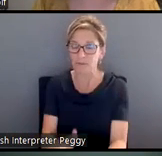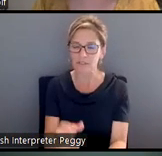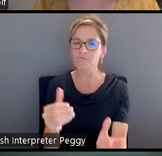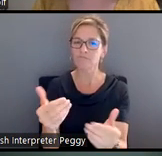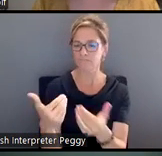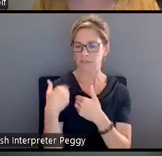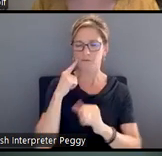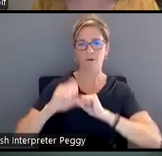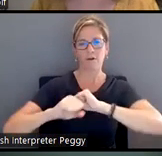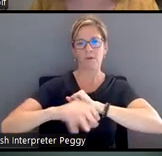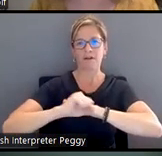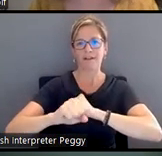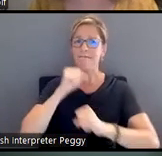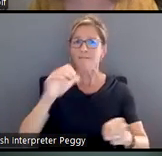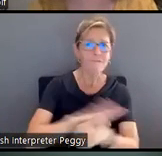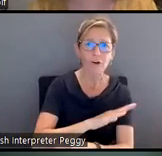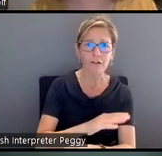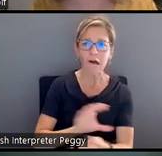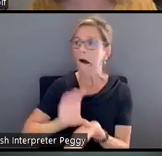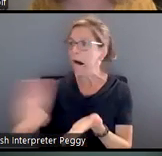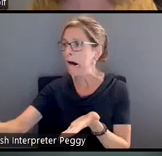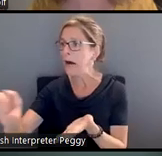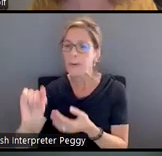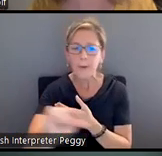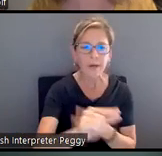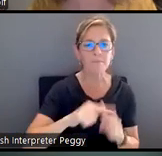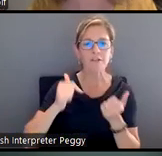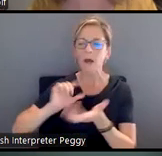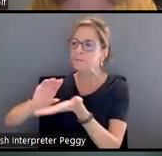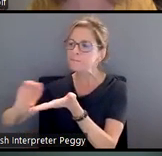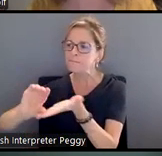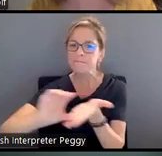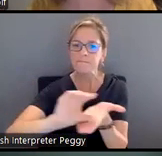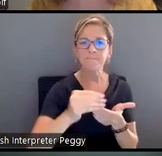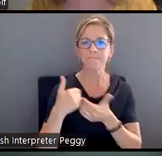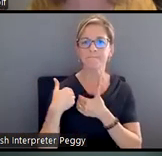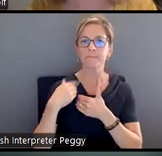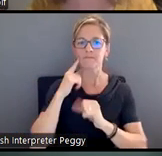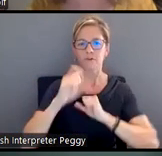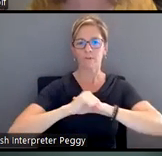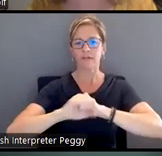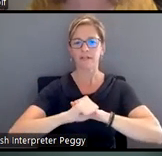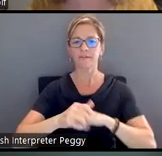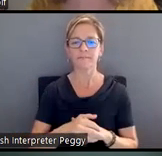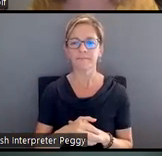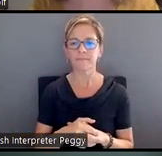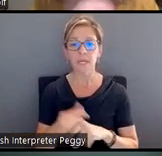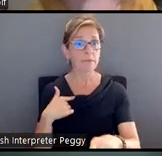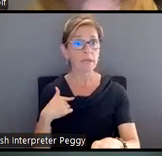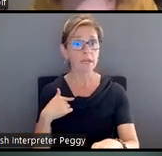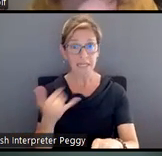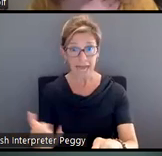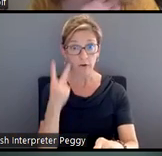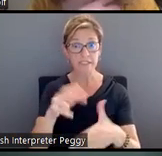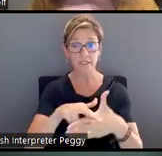marketing of programs and services. Excellent. Okay, I think we can. Oh, sorry, was that not sharing the results? Now we're sharing the